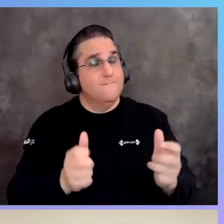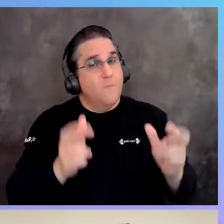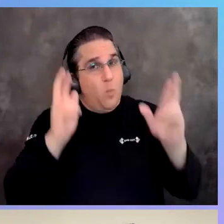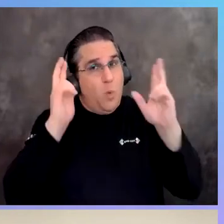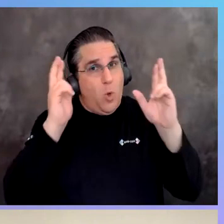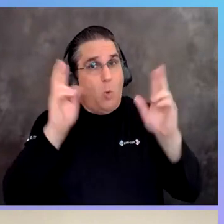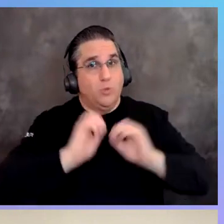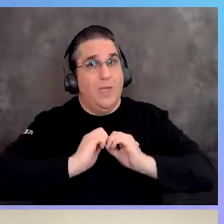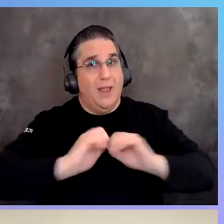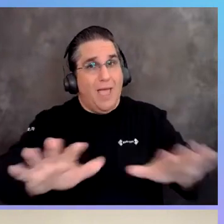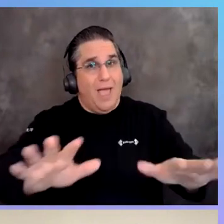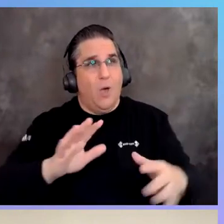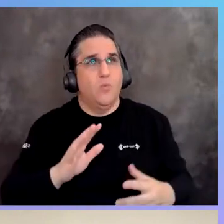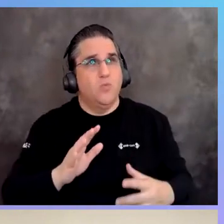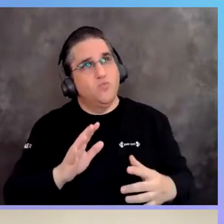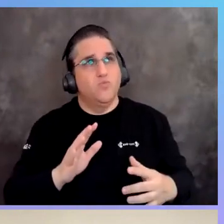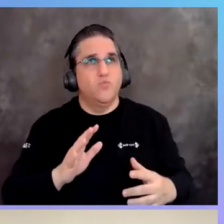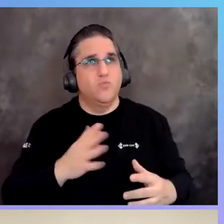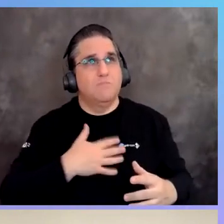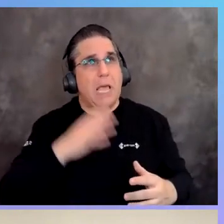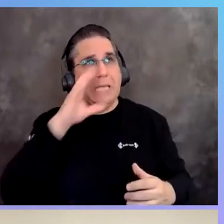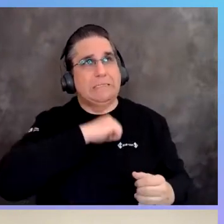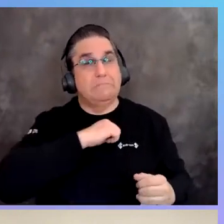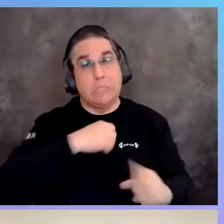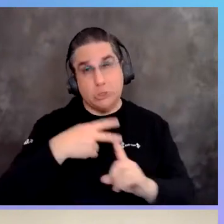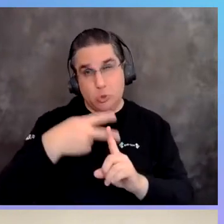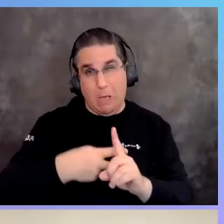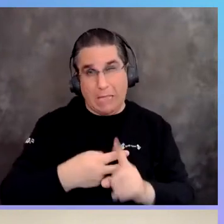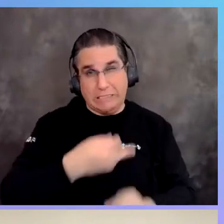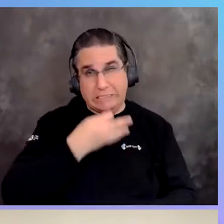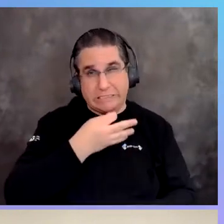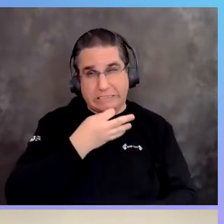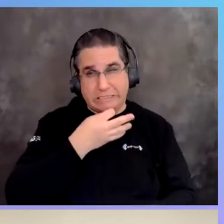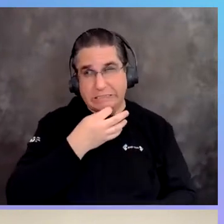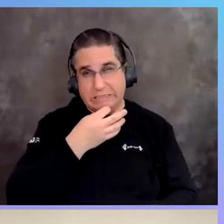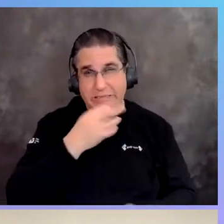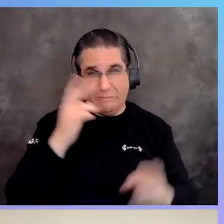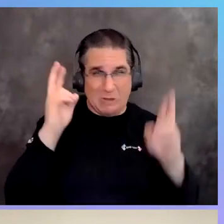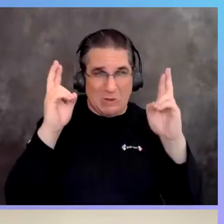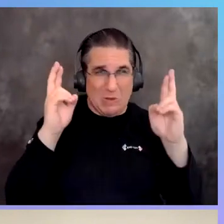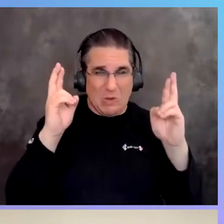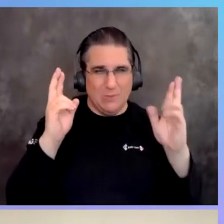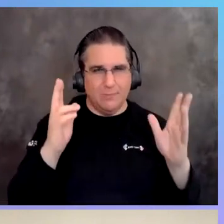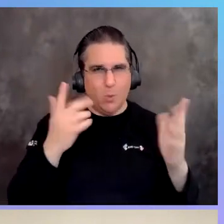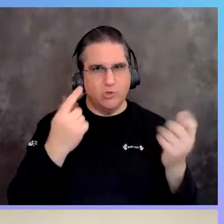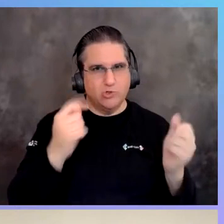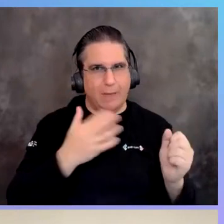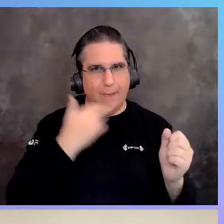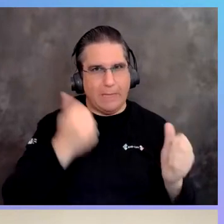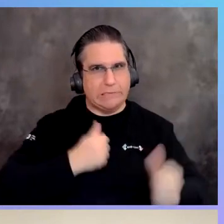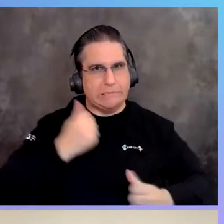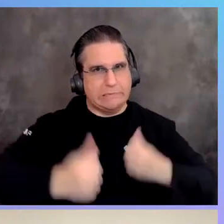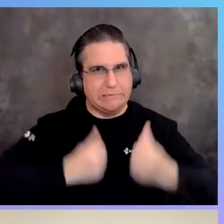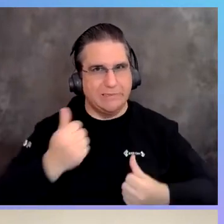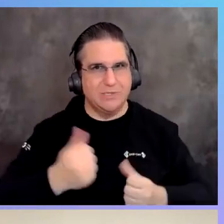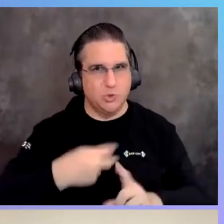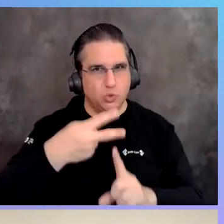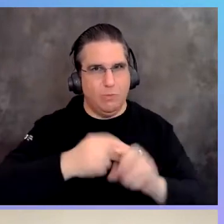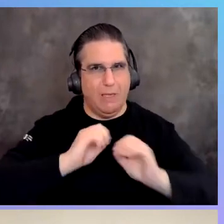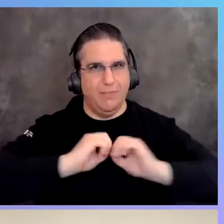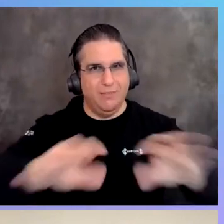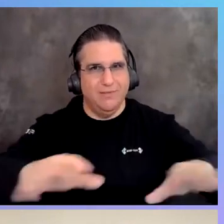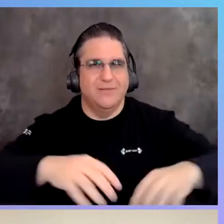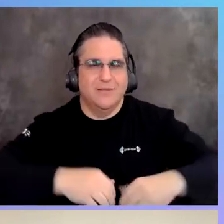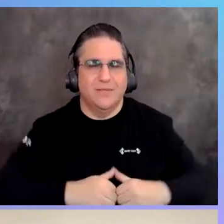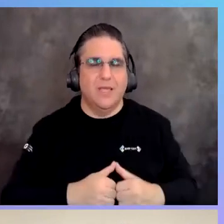out. I'm going to say like 2 months. I'm going to hold myself to that. About 2 months, I want to get this out into the public, into